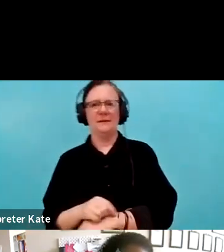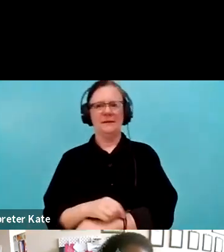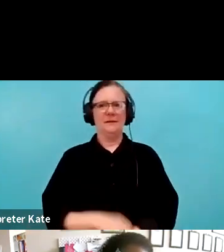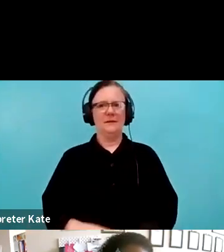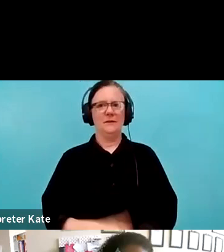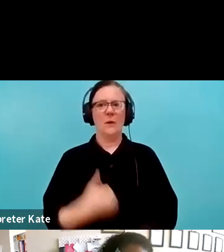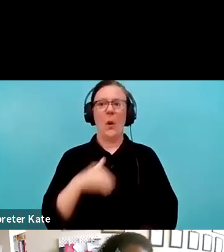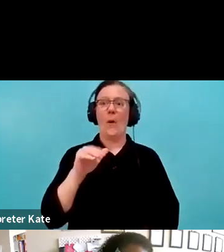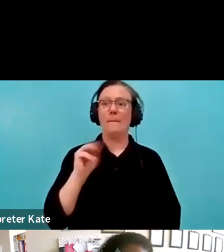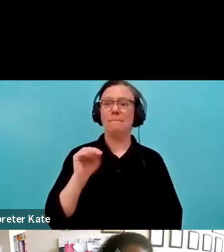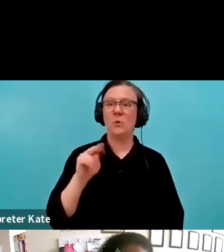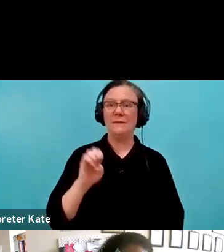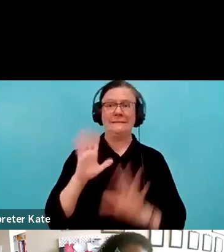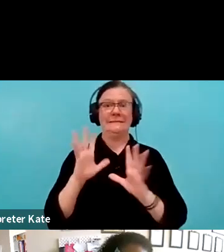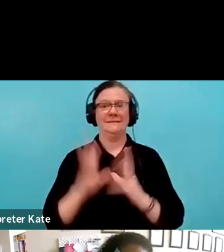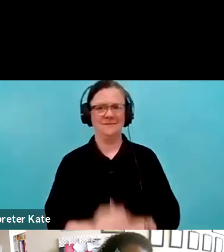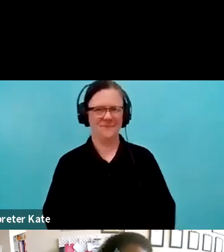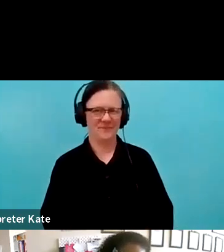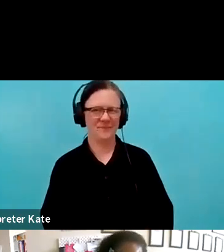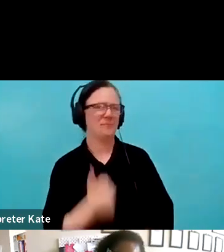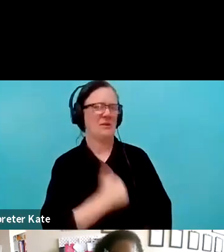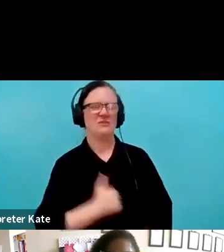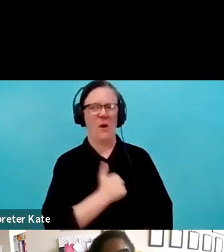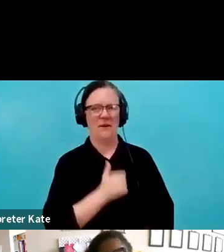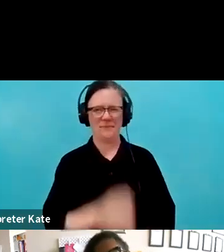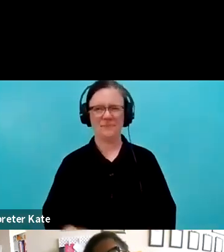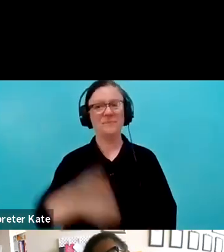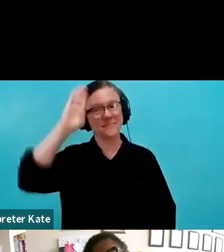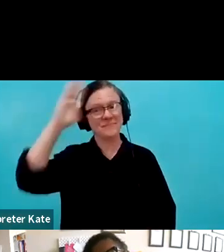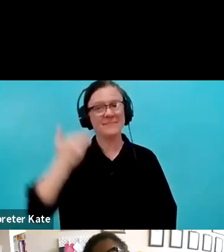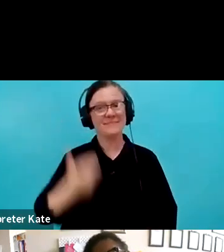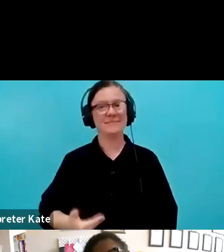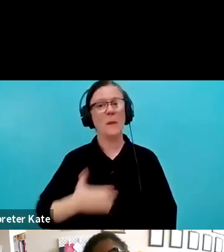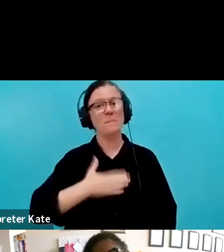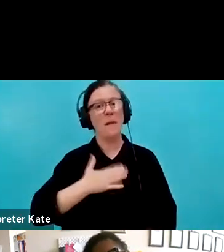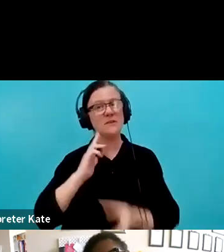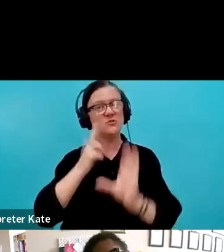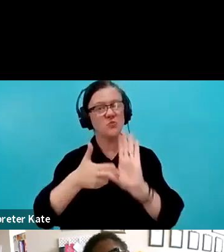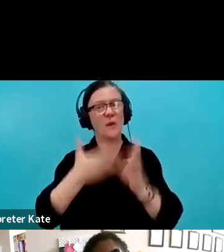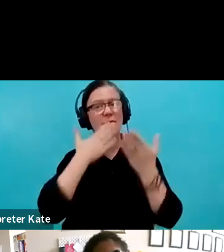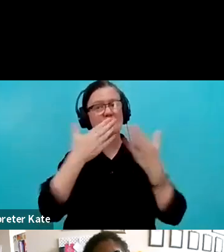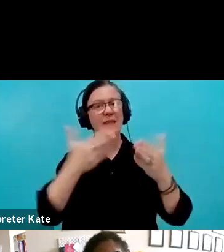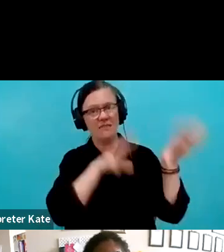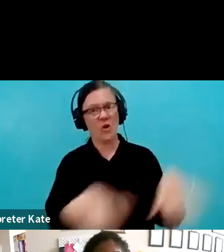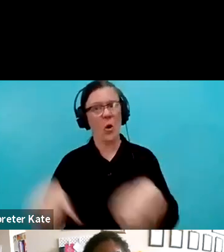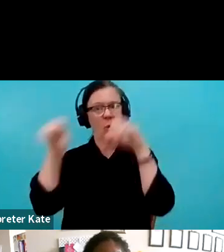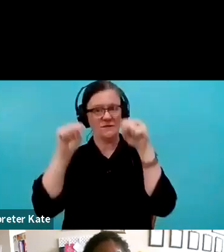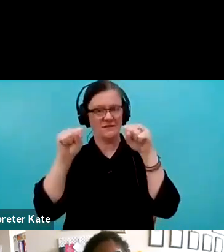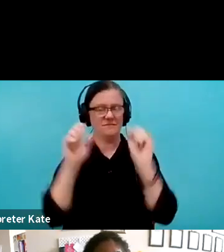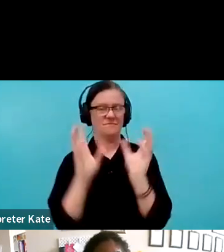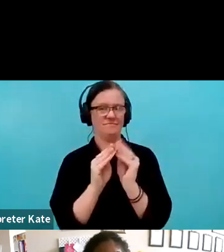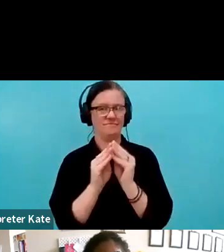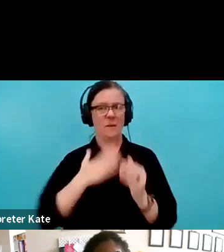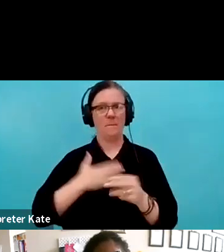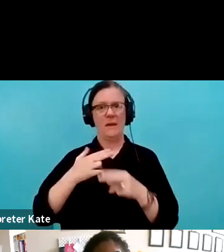Oh, Nicole, you're on mute. Sorry about that. Hi, I'm really glad to be here. Thank you for hosting this conversation.